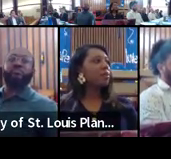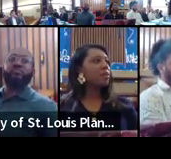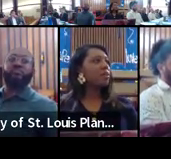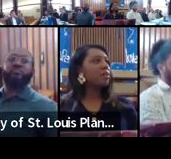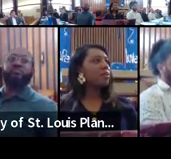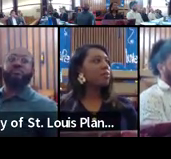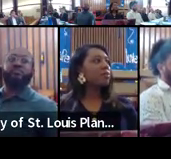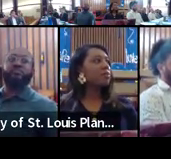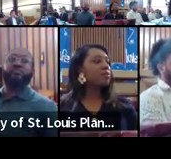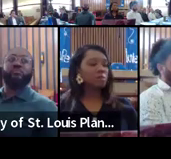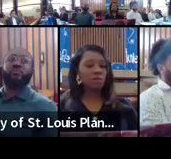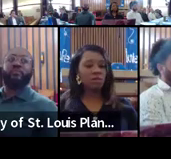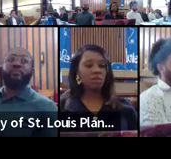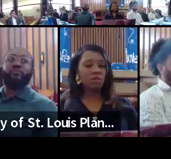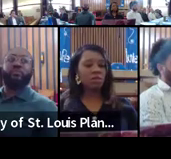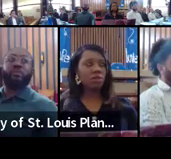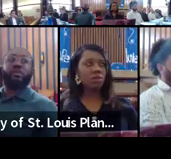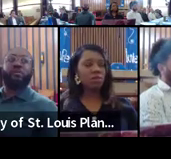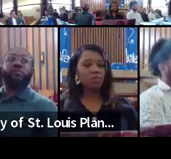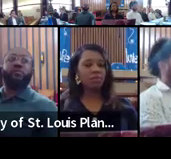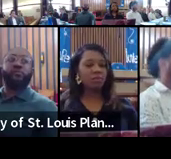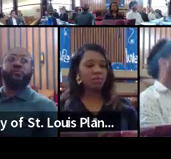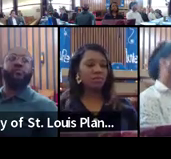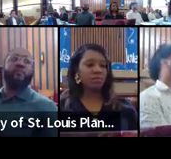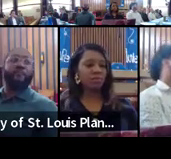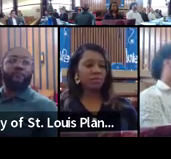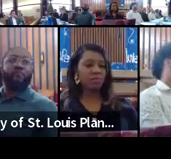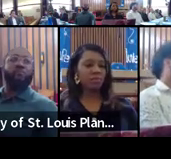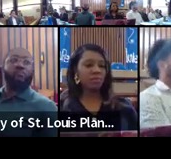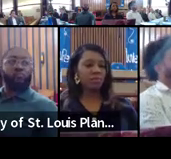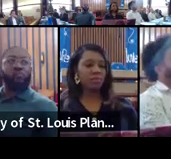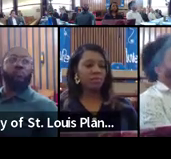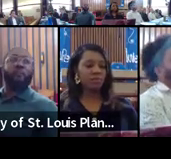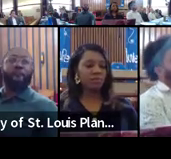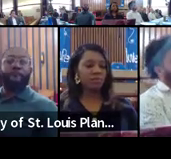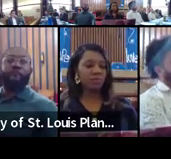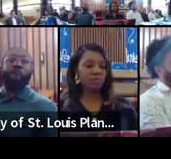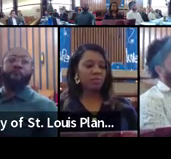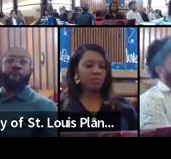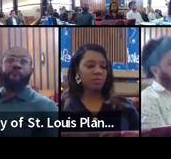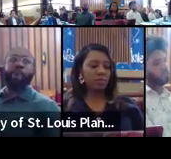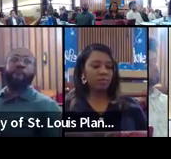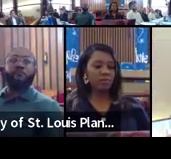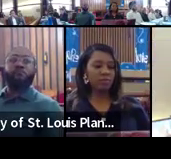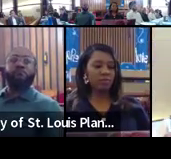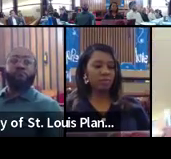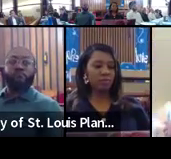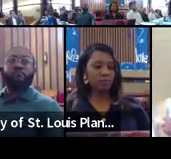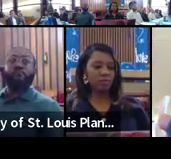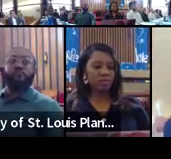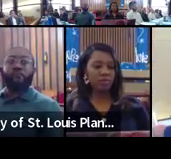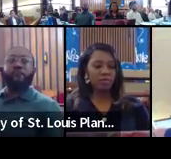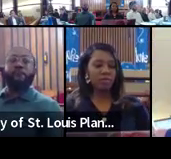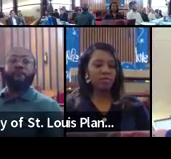was called the growth network that we'll see soon, as well as sustainability and climate resiliency. Give an example